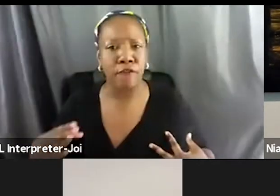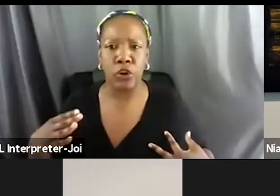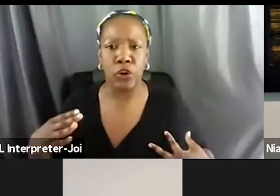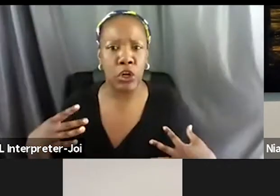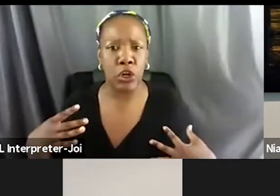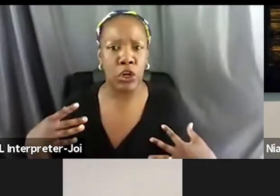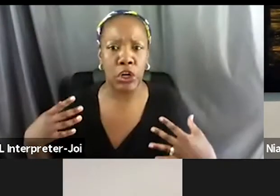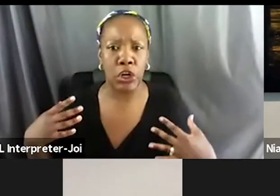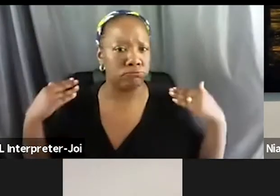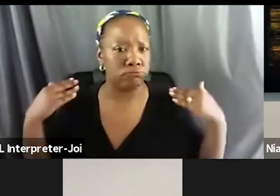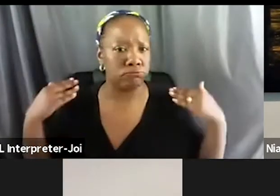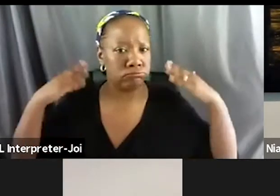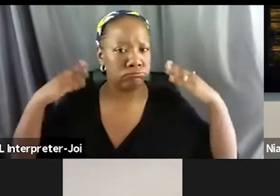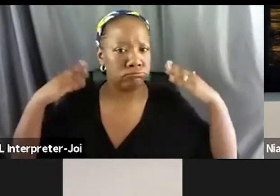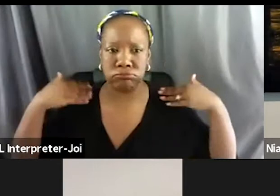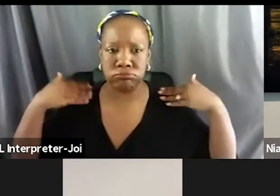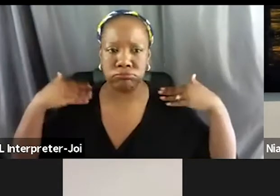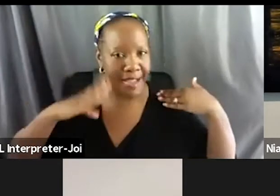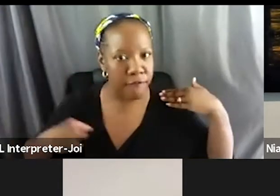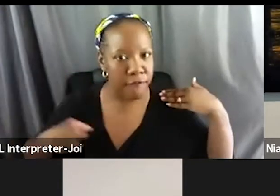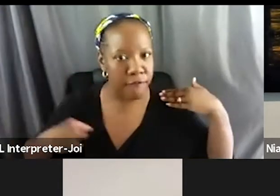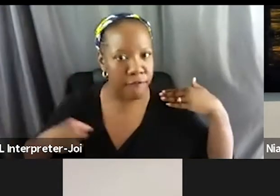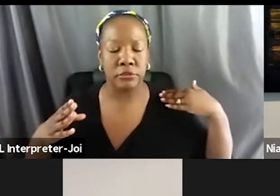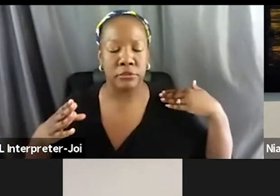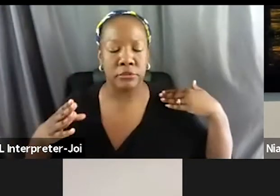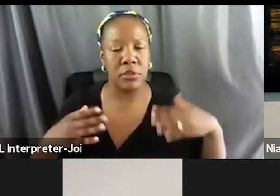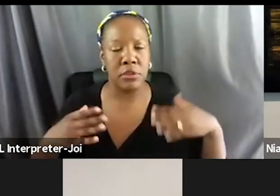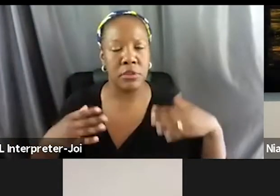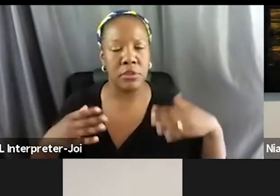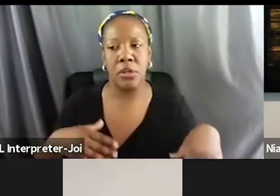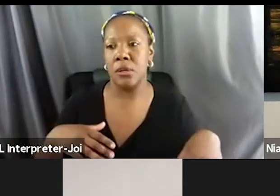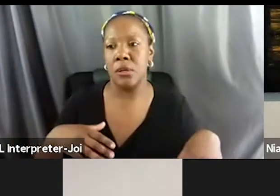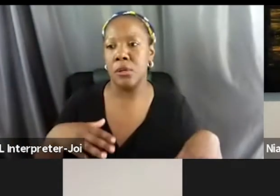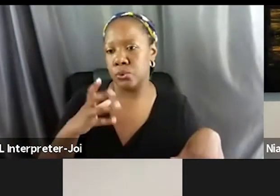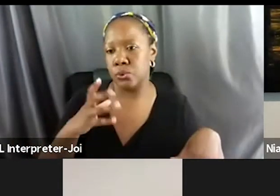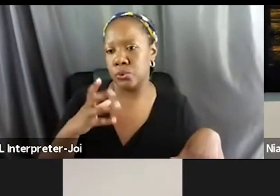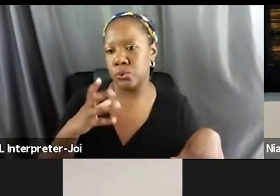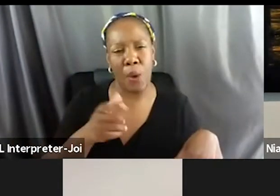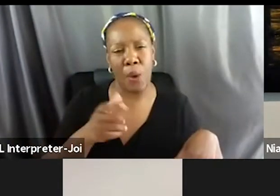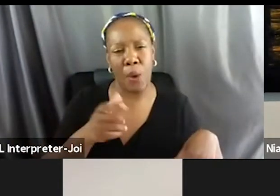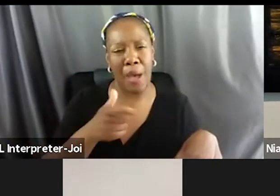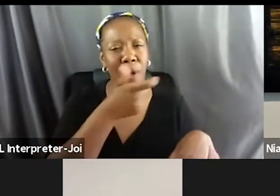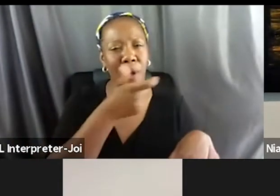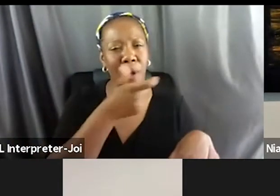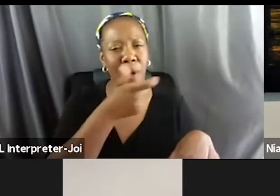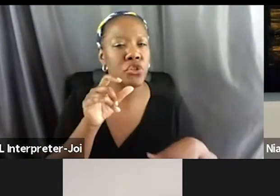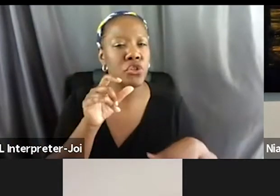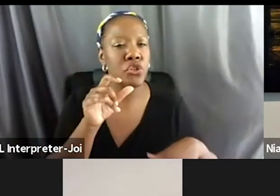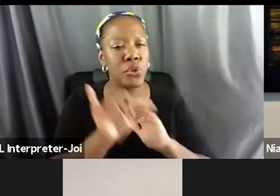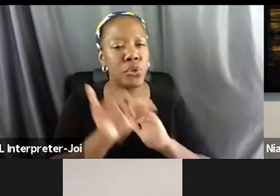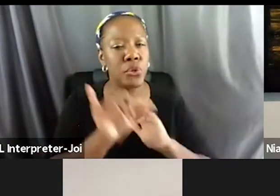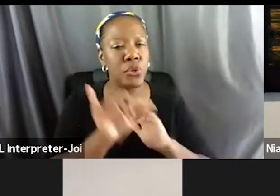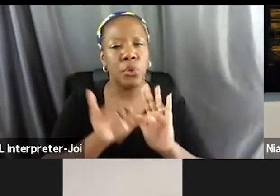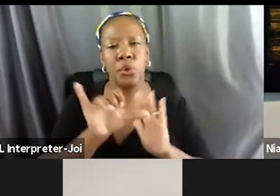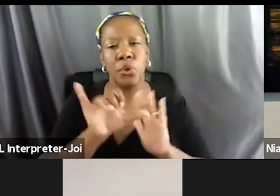my my shoulders. So I had watched a bunch of YouTube videos trying to prepare